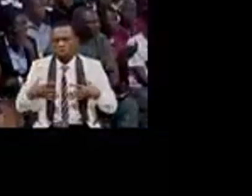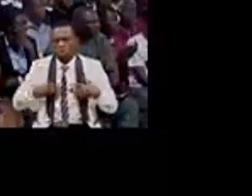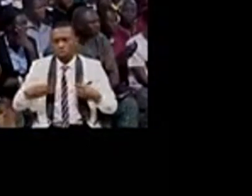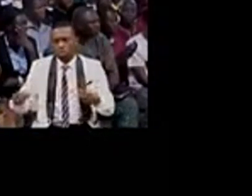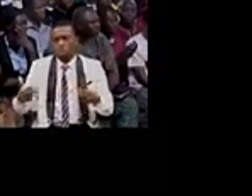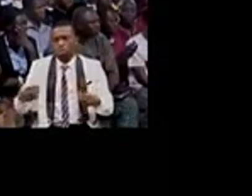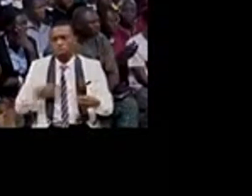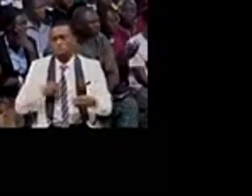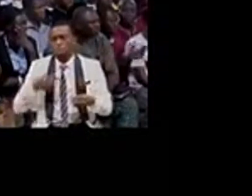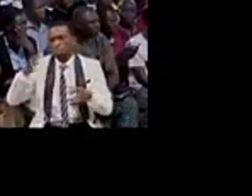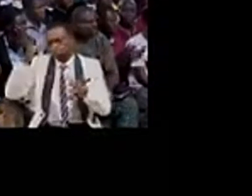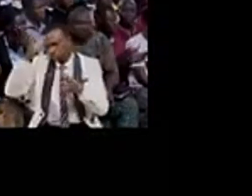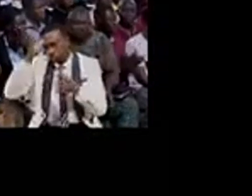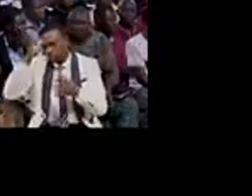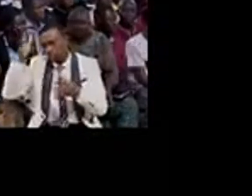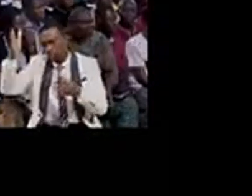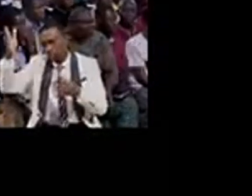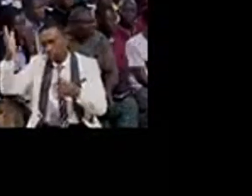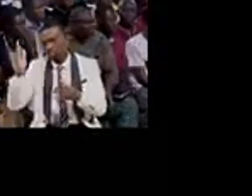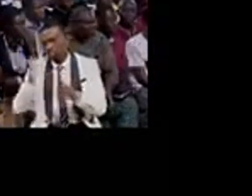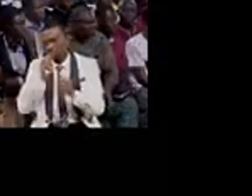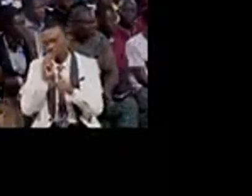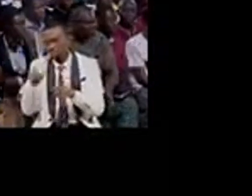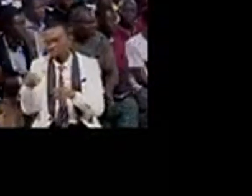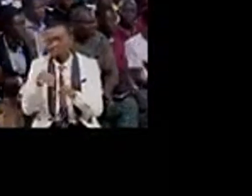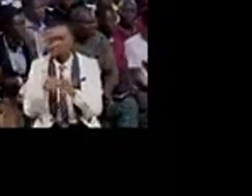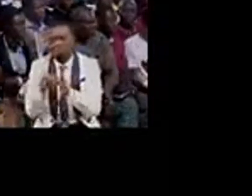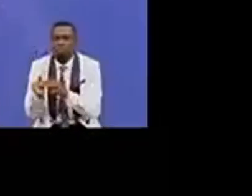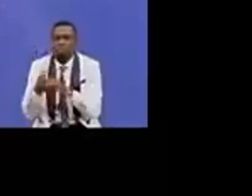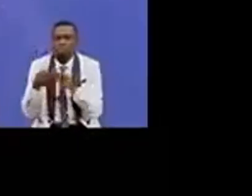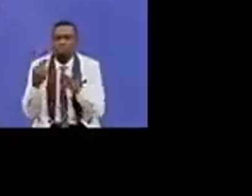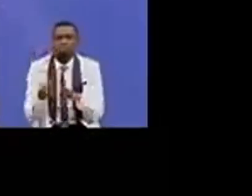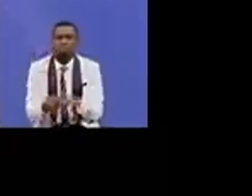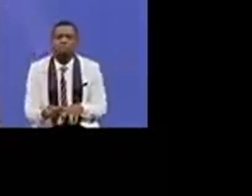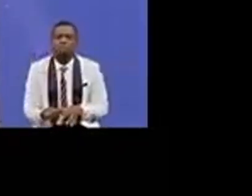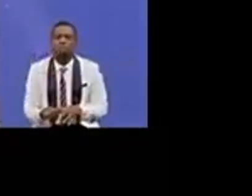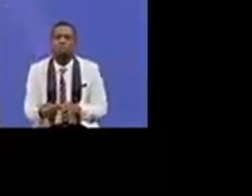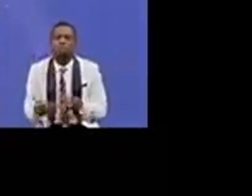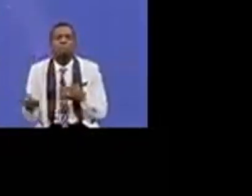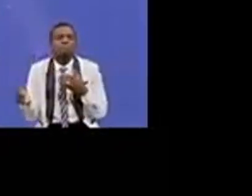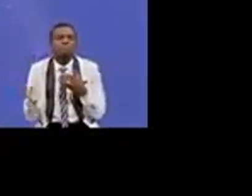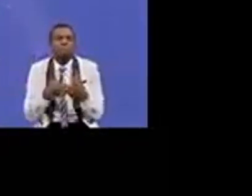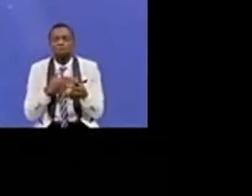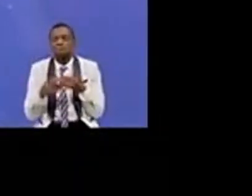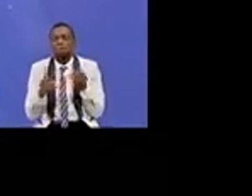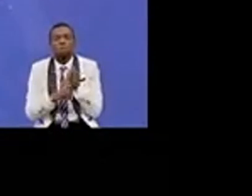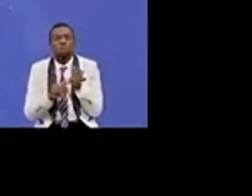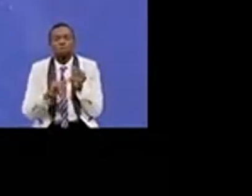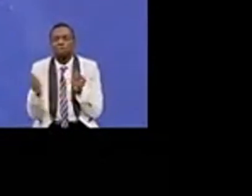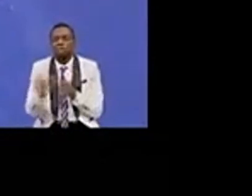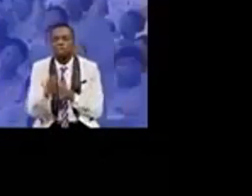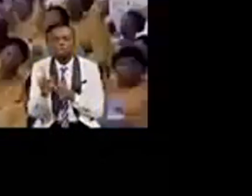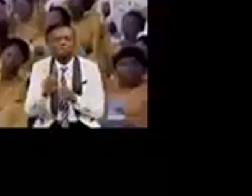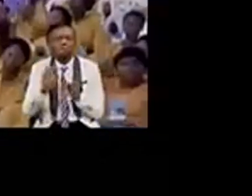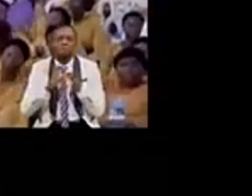you in Jesus' name. Whatsoever holding anywhere, loose him and let him